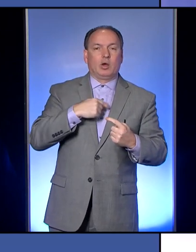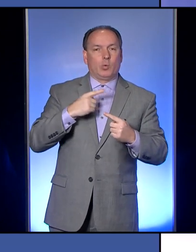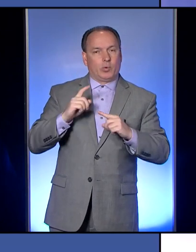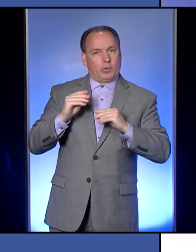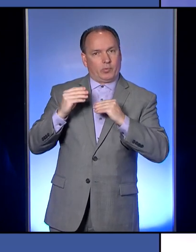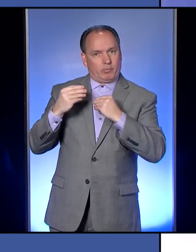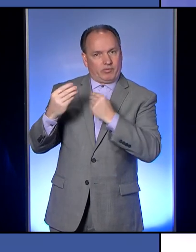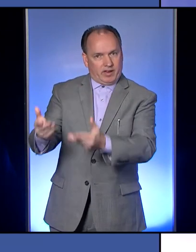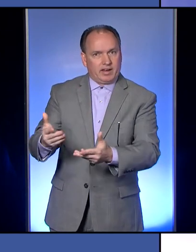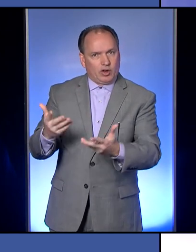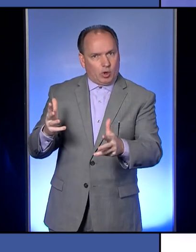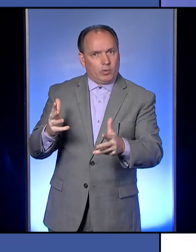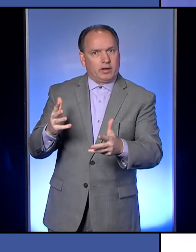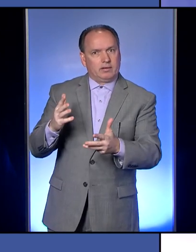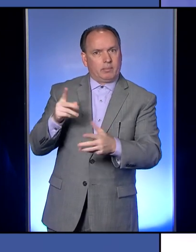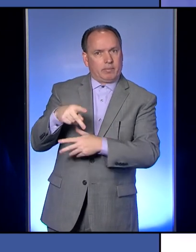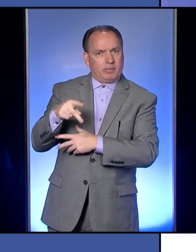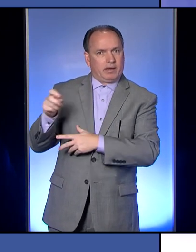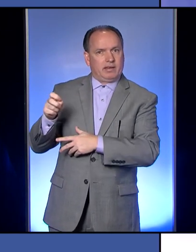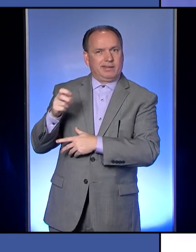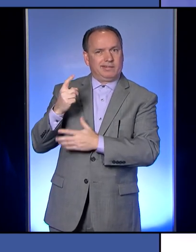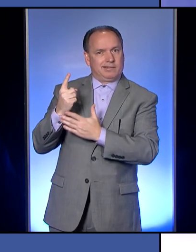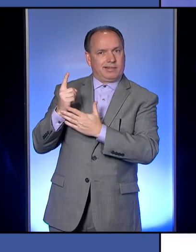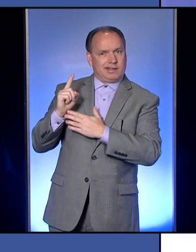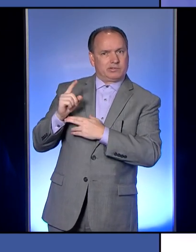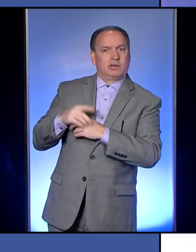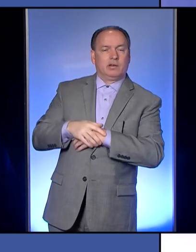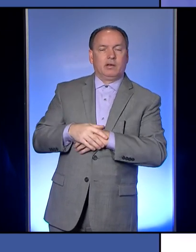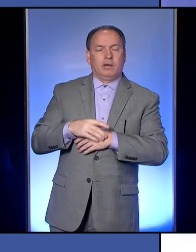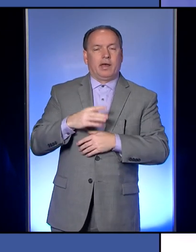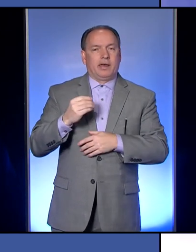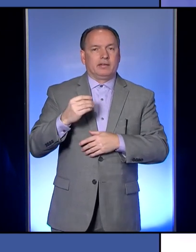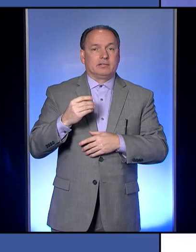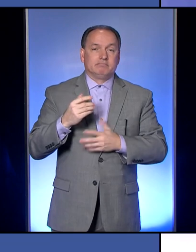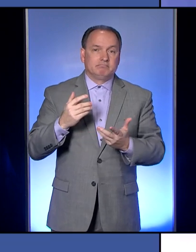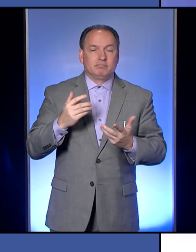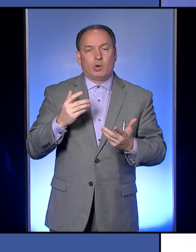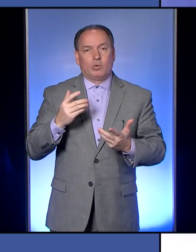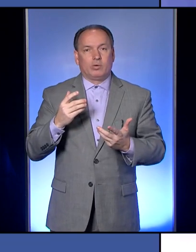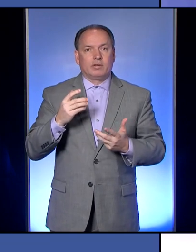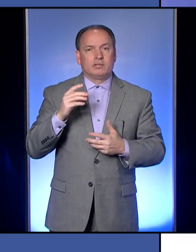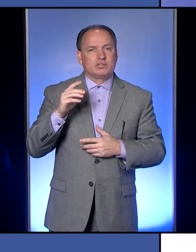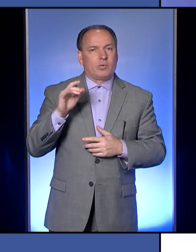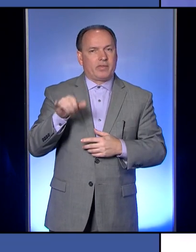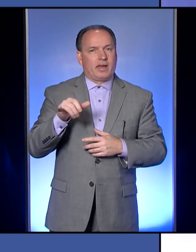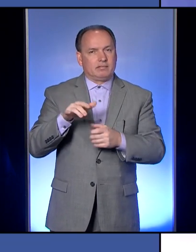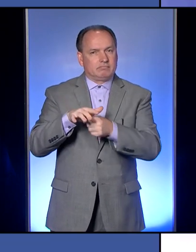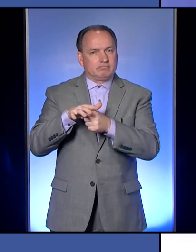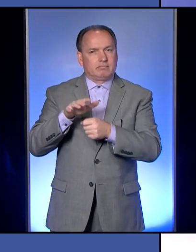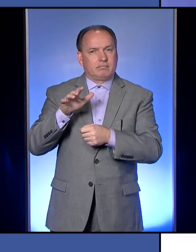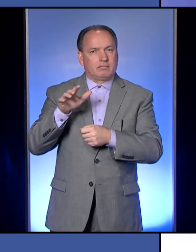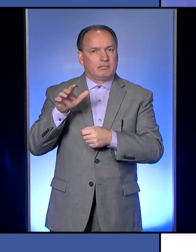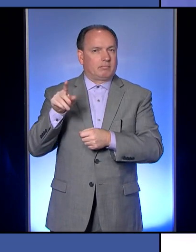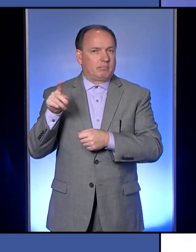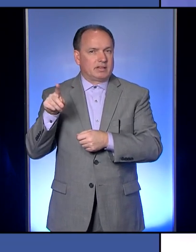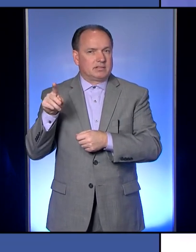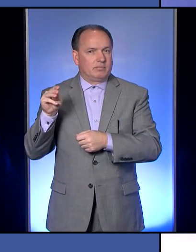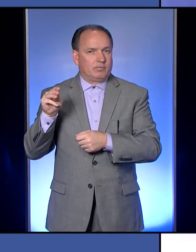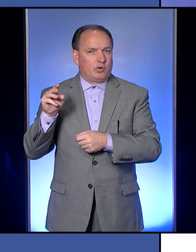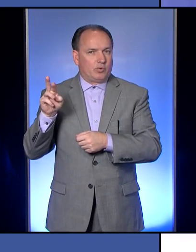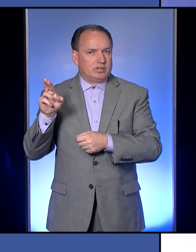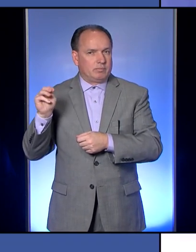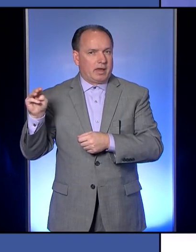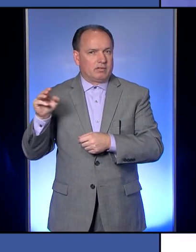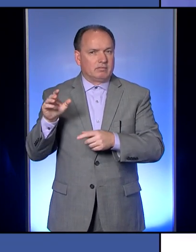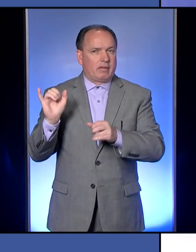PPE as just in this past week. And so Pleasant Ridge Manor would be part of that, obviously. So we are